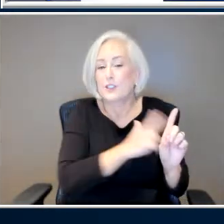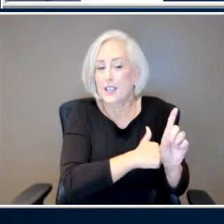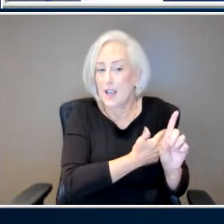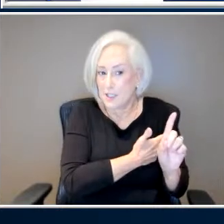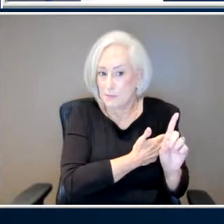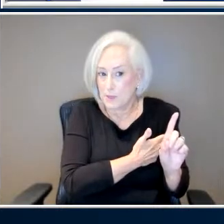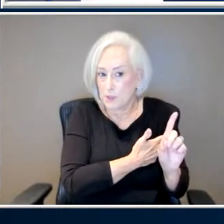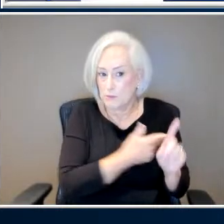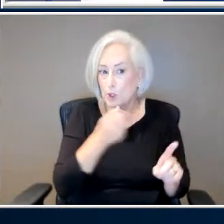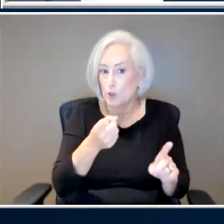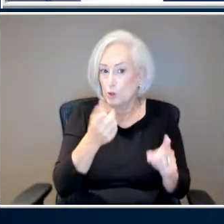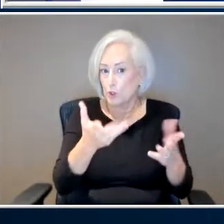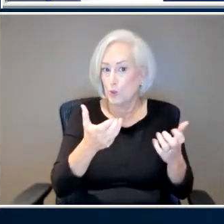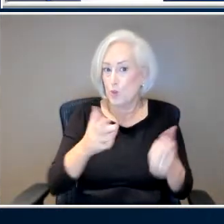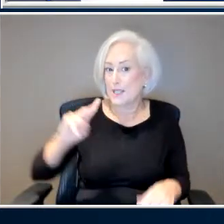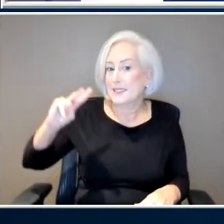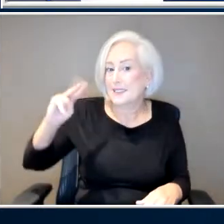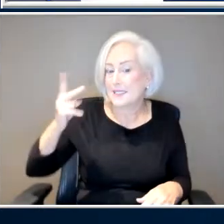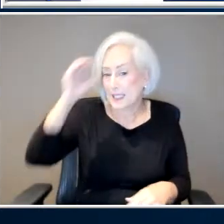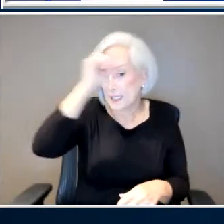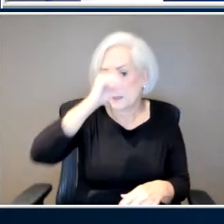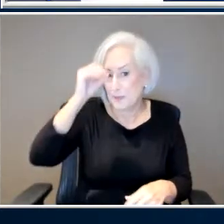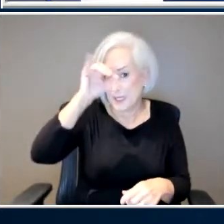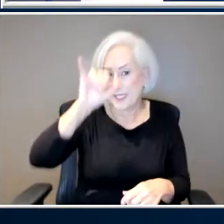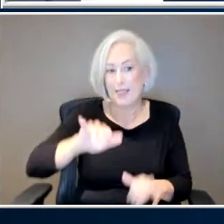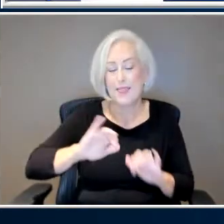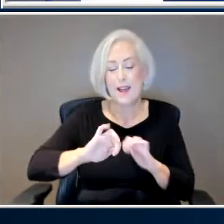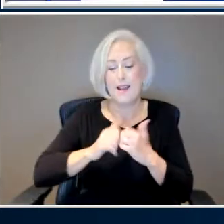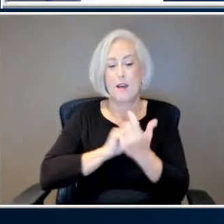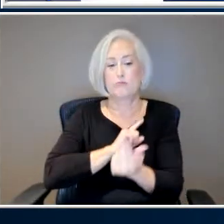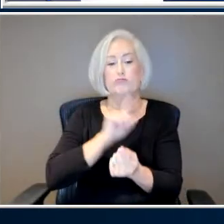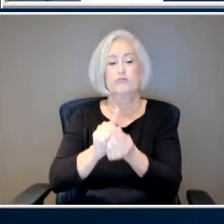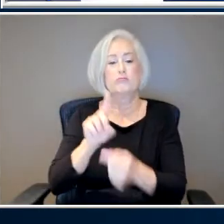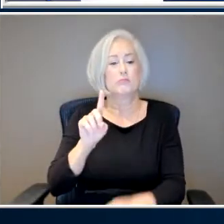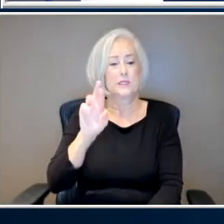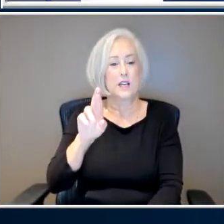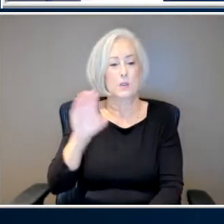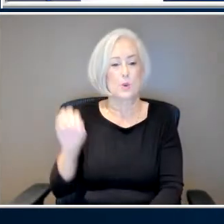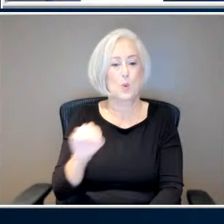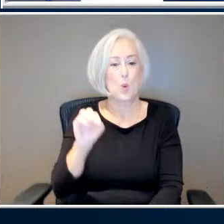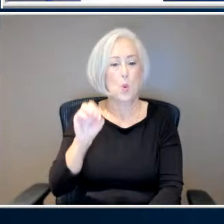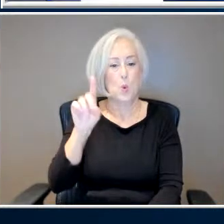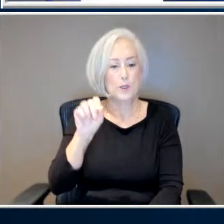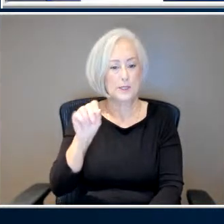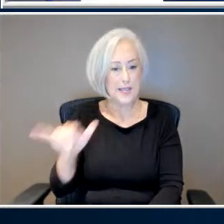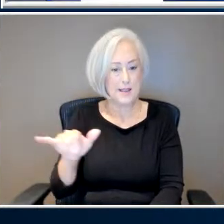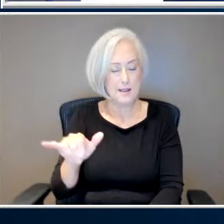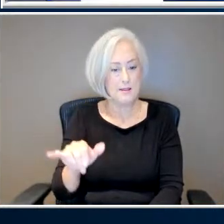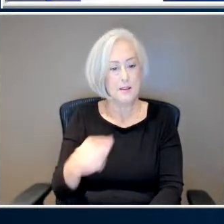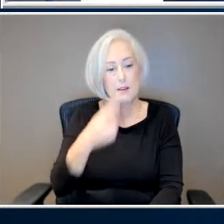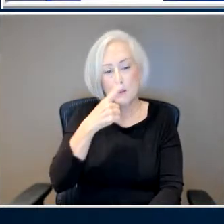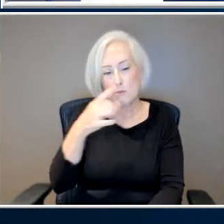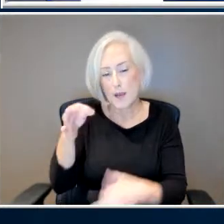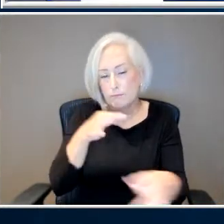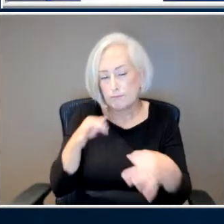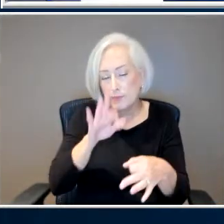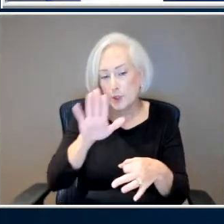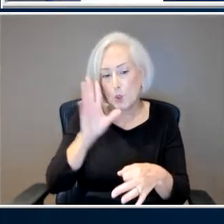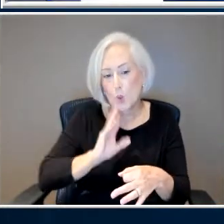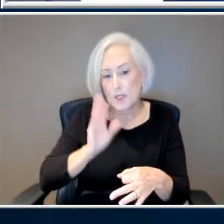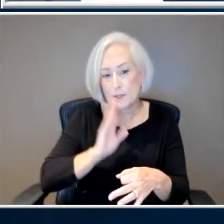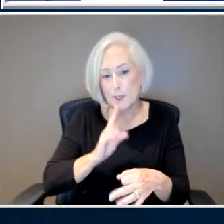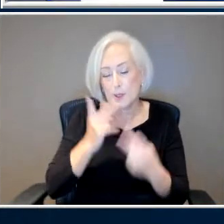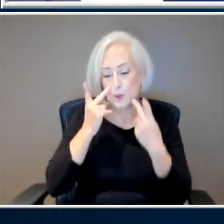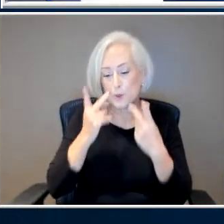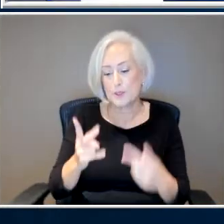is how you met Dr. O'Day. Can you describe your experience in more detail of seeing Dr. O'Day walk into the room? And I